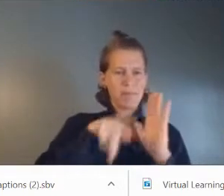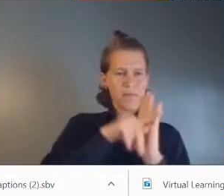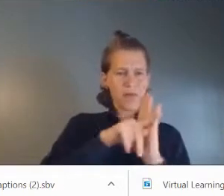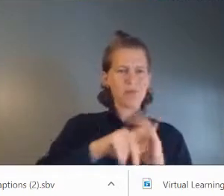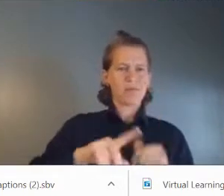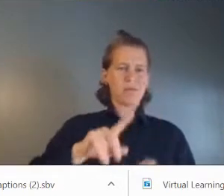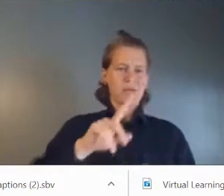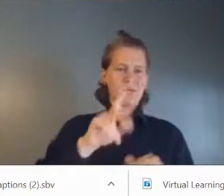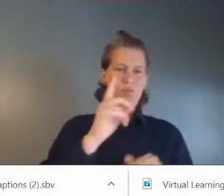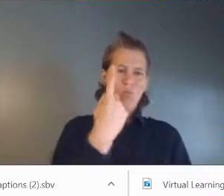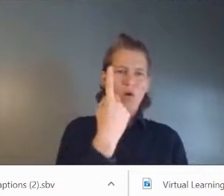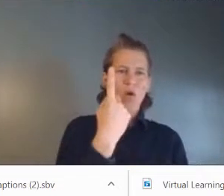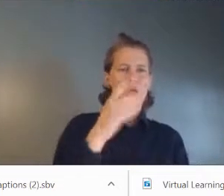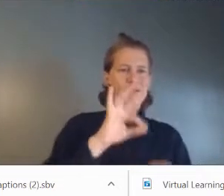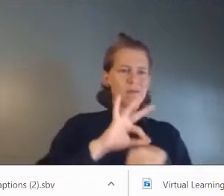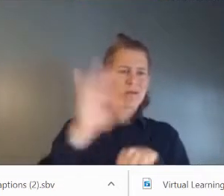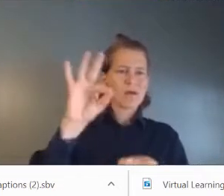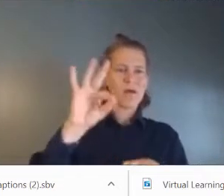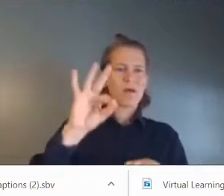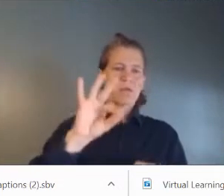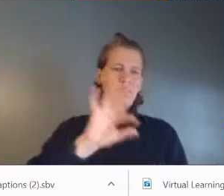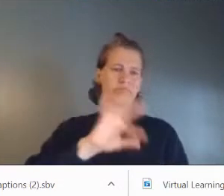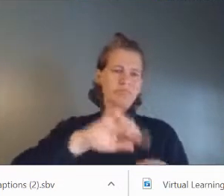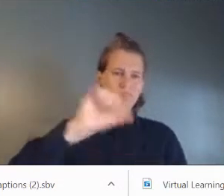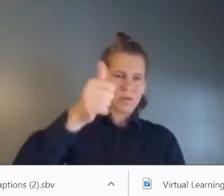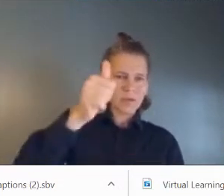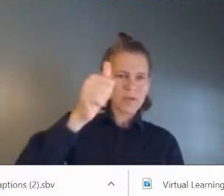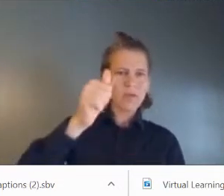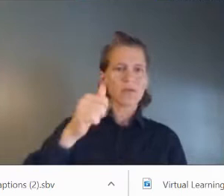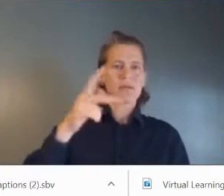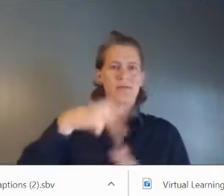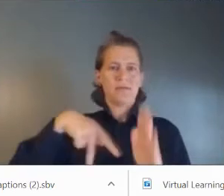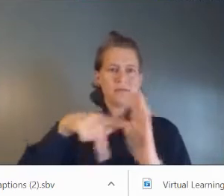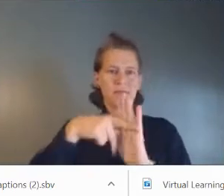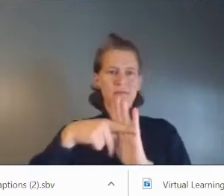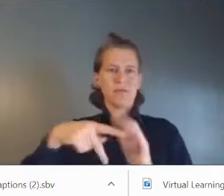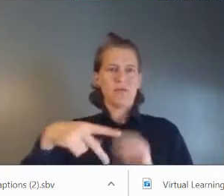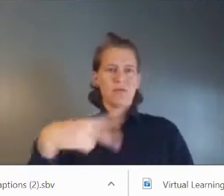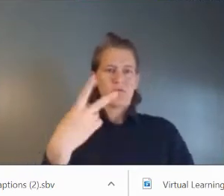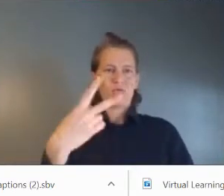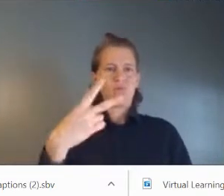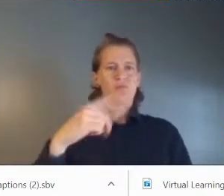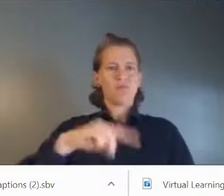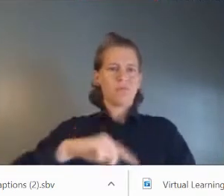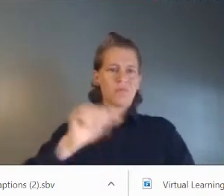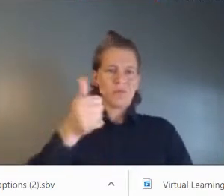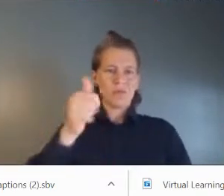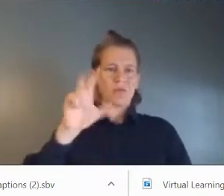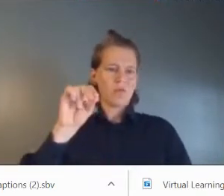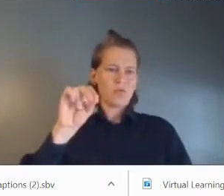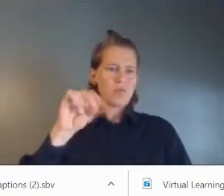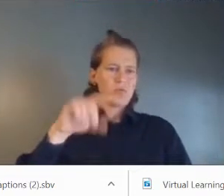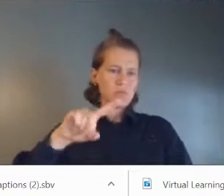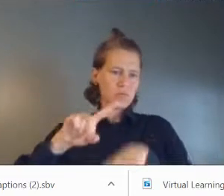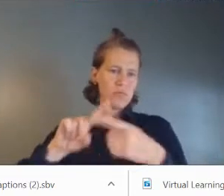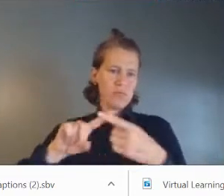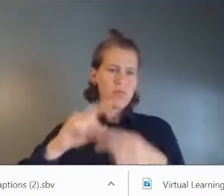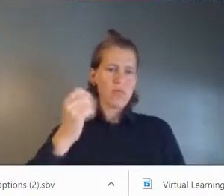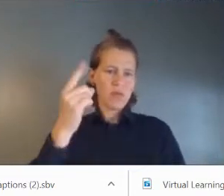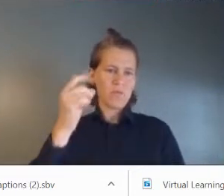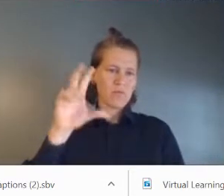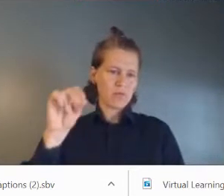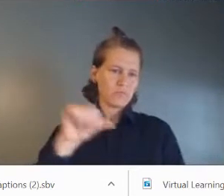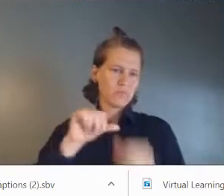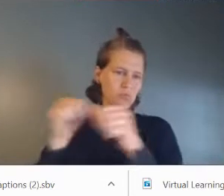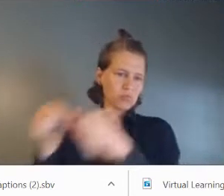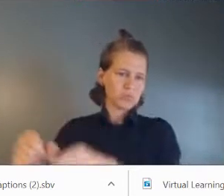with flex periods of 30 minutes built in between each, and an hour for lunch from 12 to 1. On Wednesday and